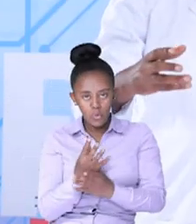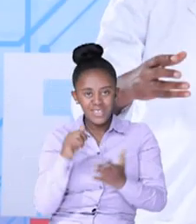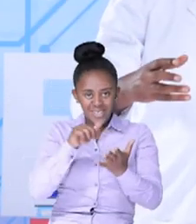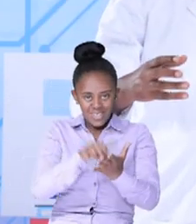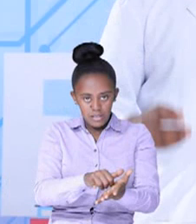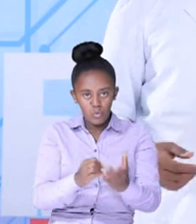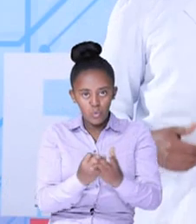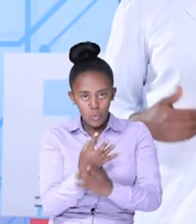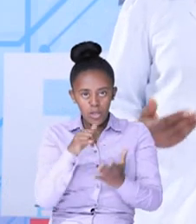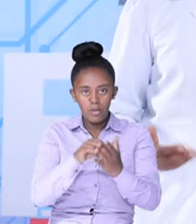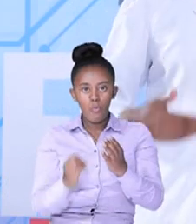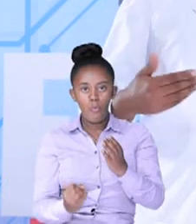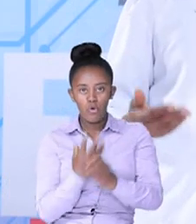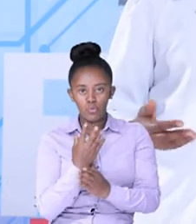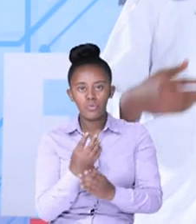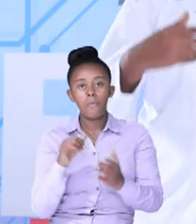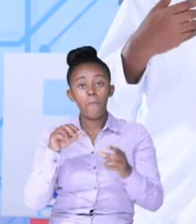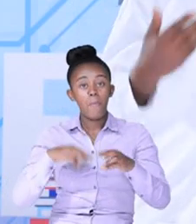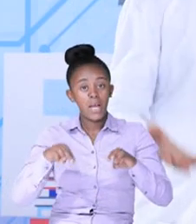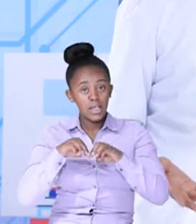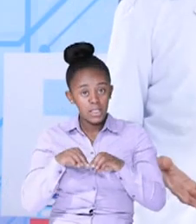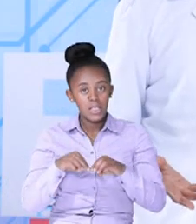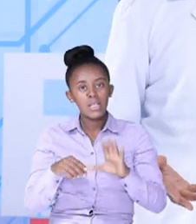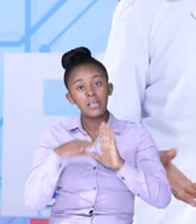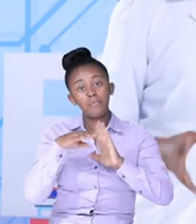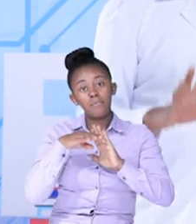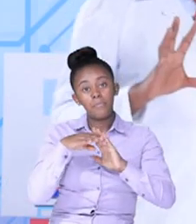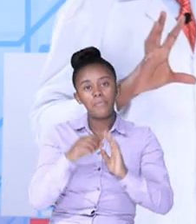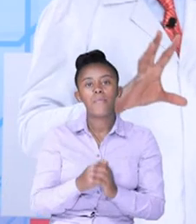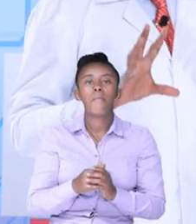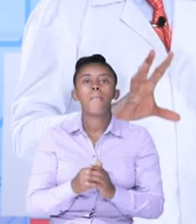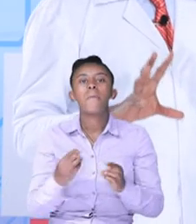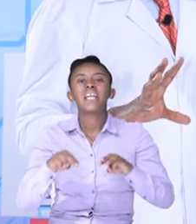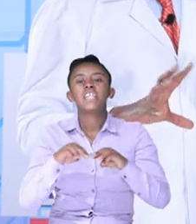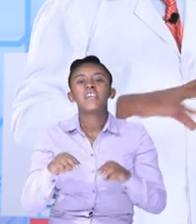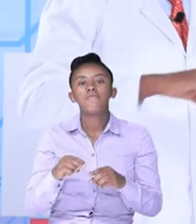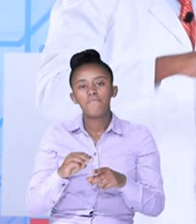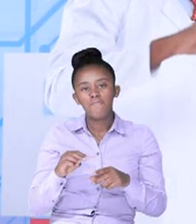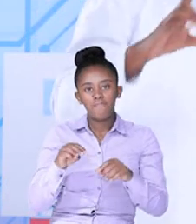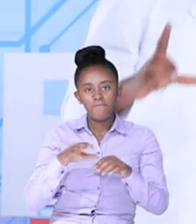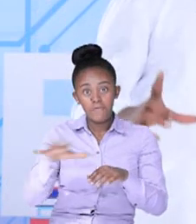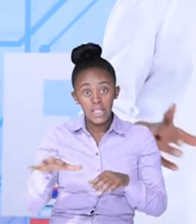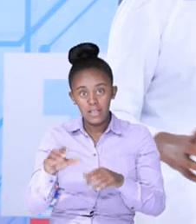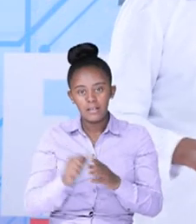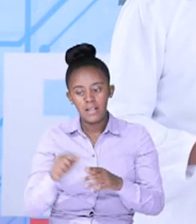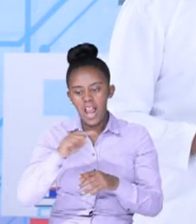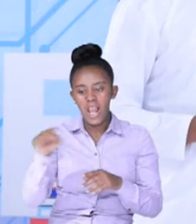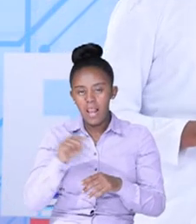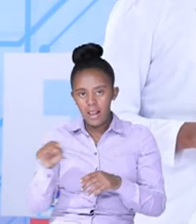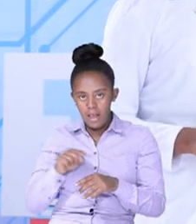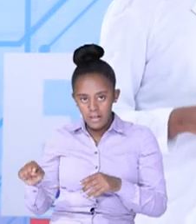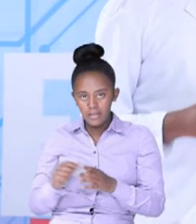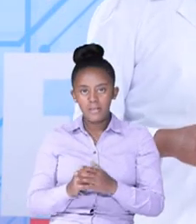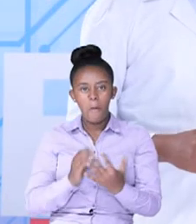produce magnetic field, and magnetic field is represented using magnetic field lines, and those field lines would